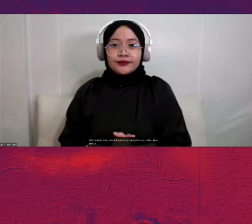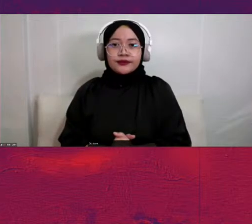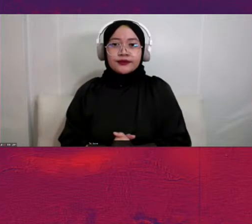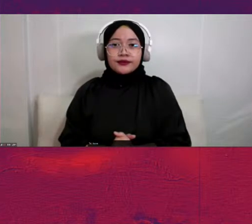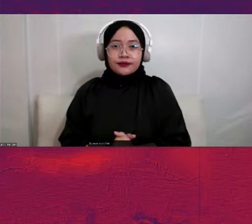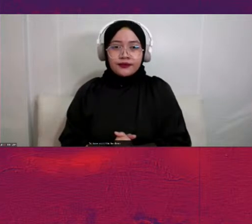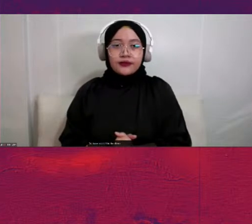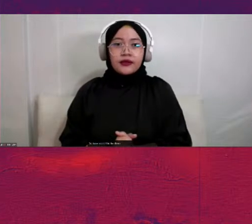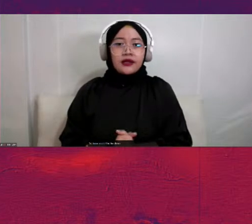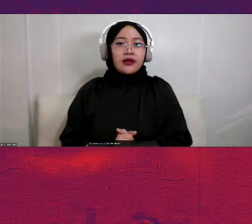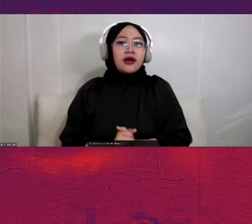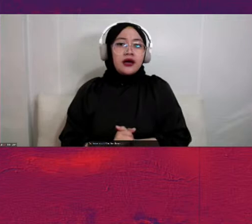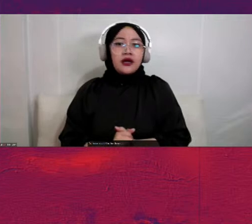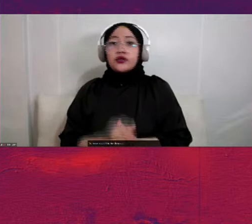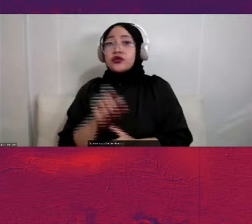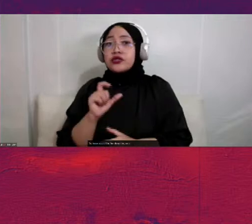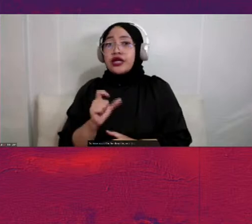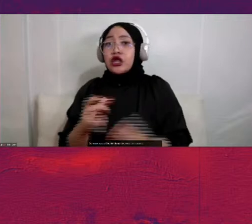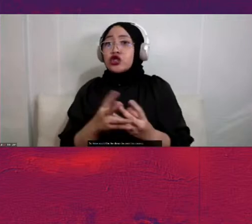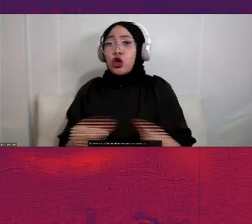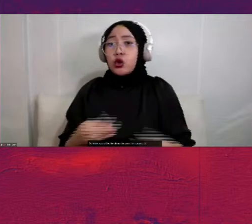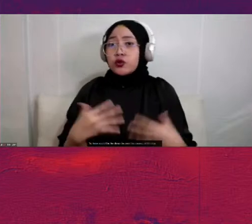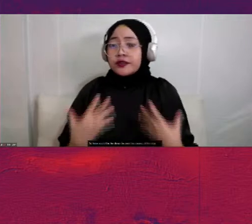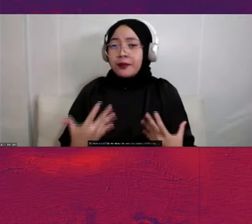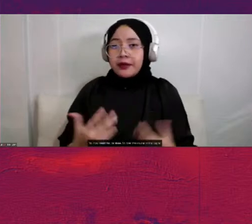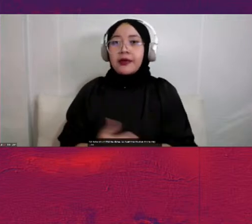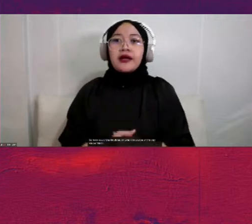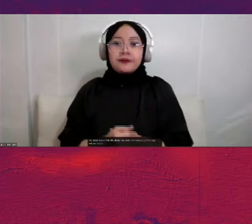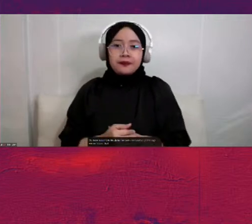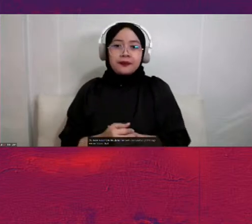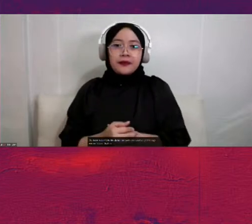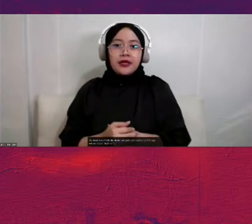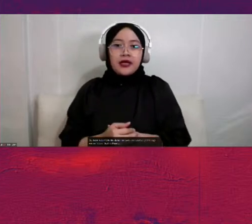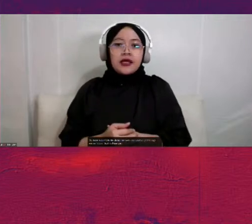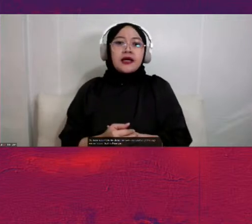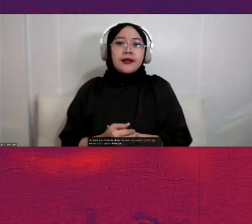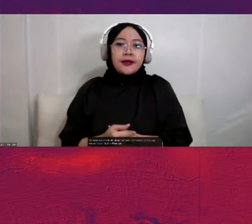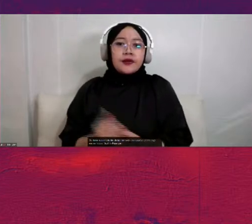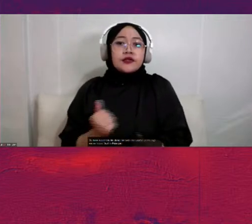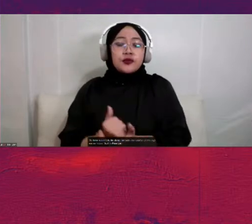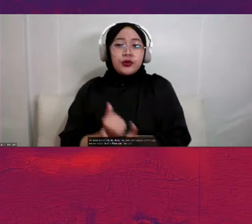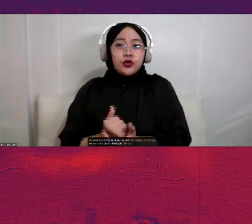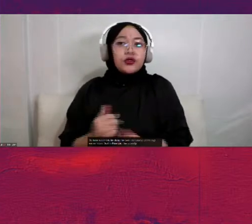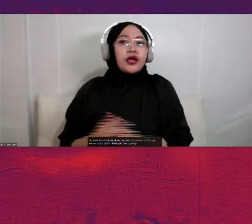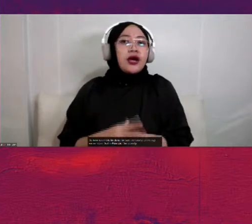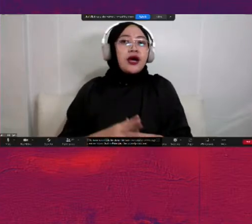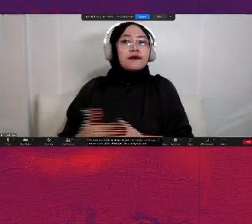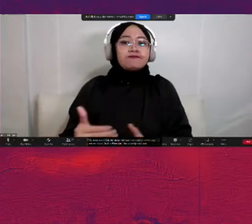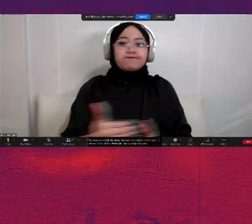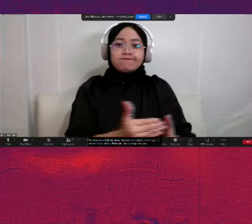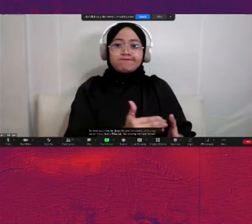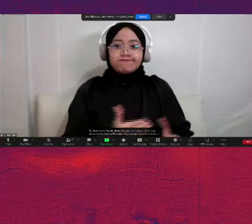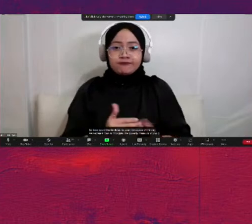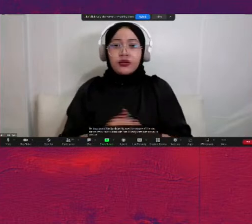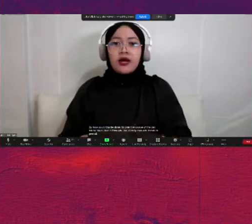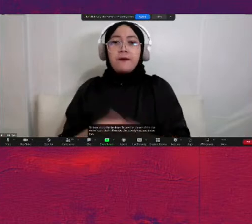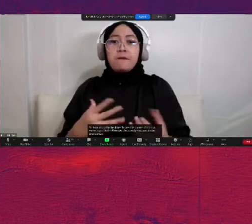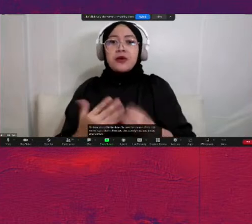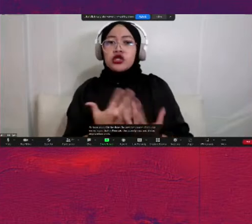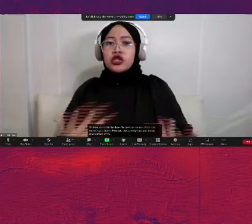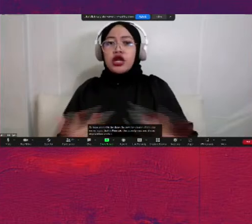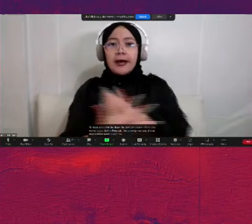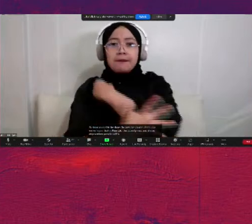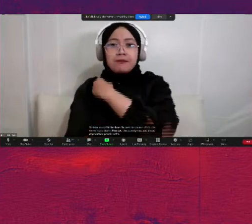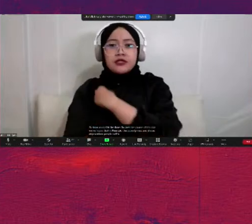So how could this be done? So over the course of the day, we've heard that in principle, a poverty measure shows deprivations poor